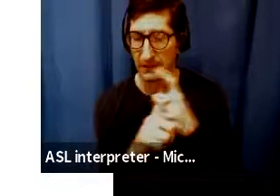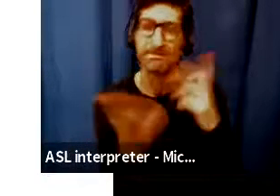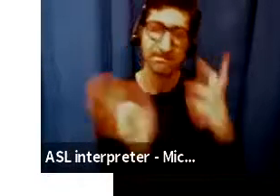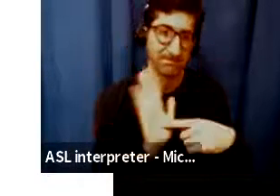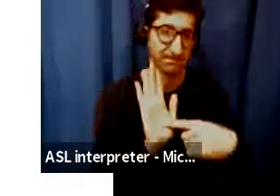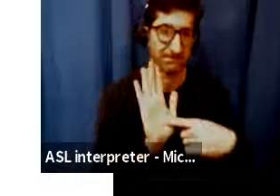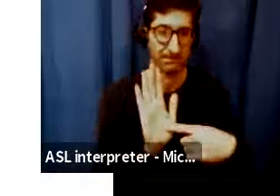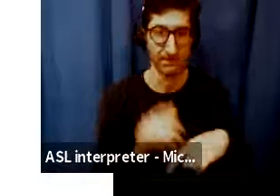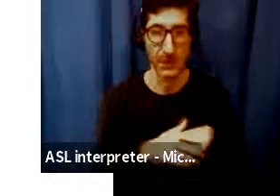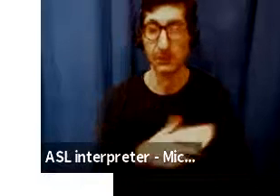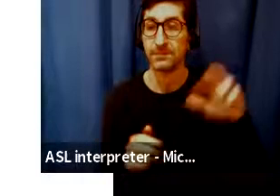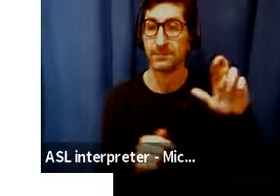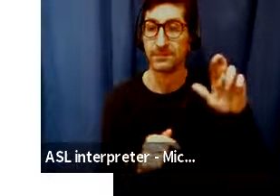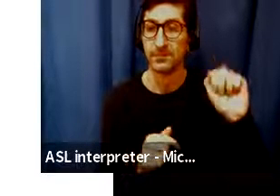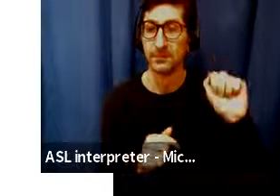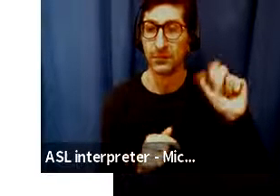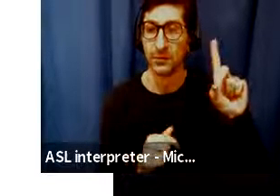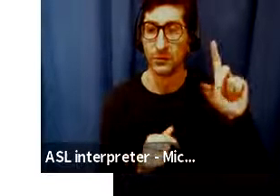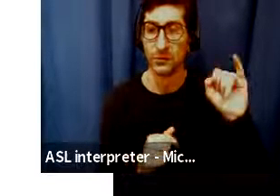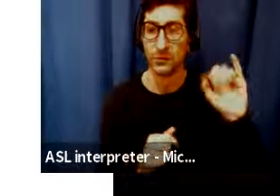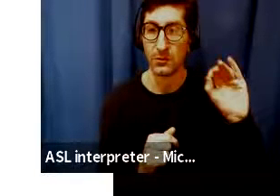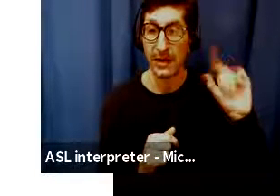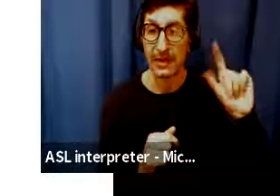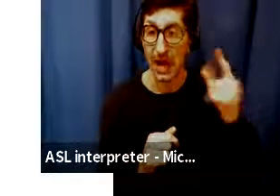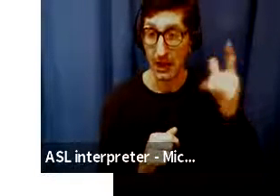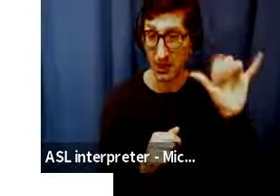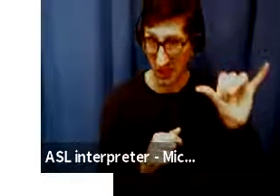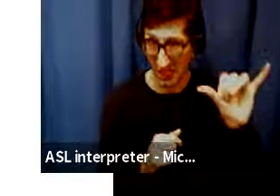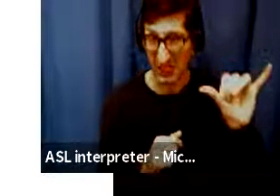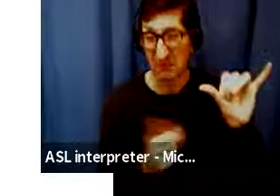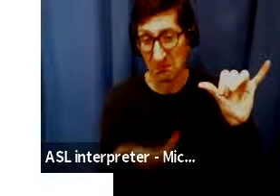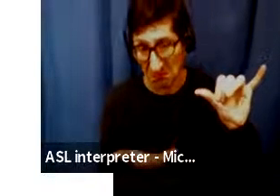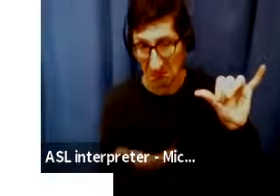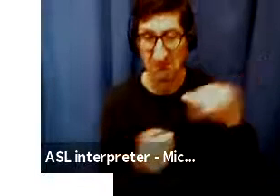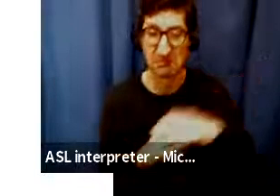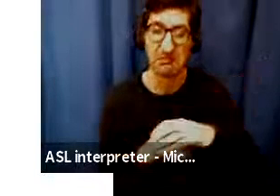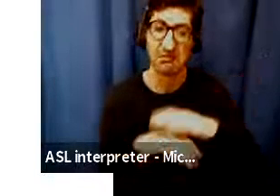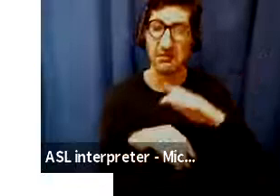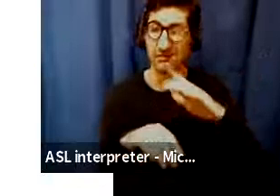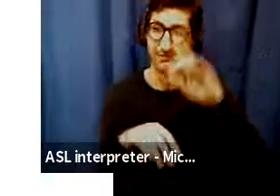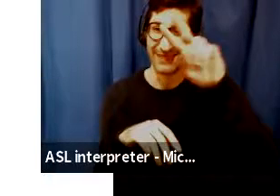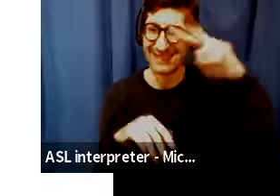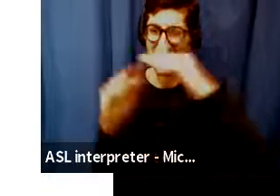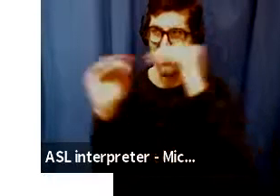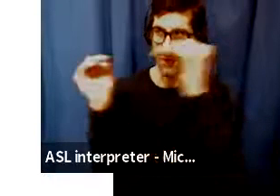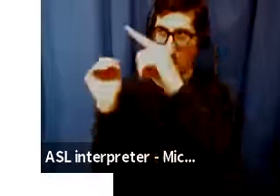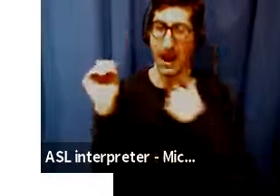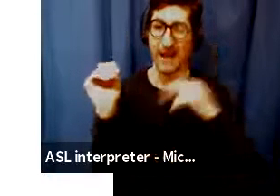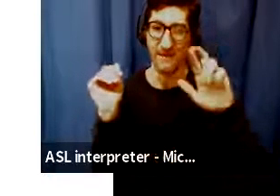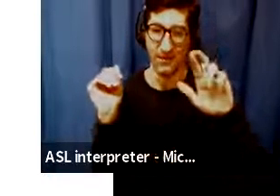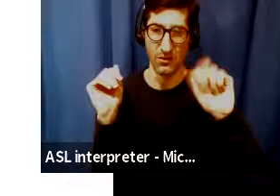radiology is on the second floor is different than, say, post surgery